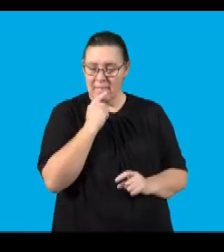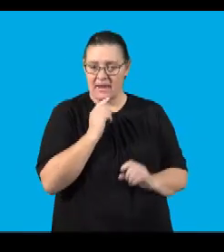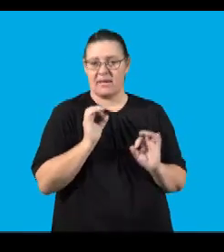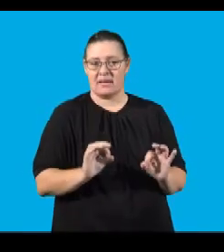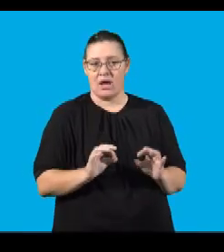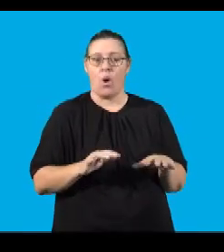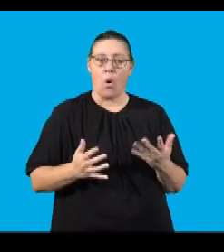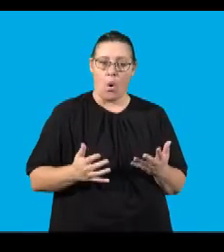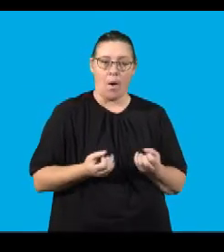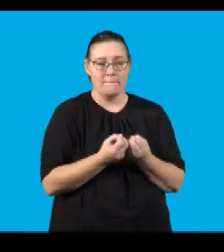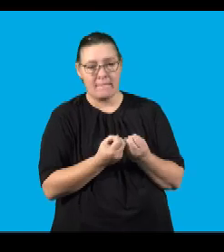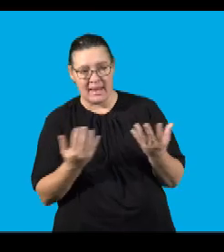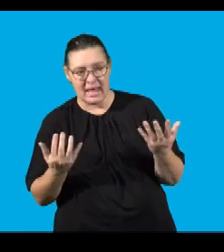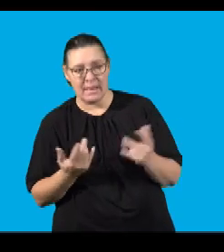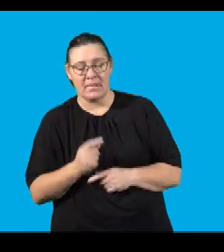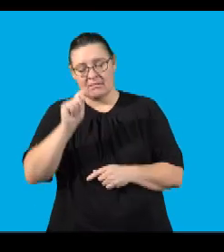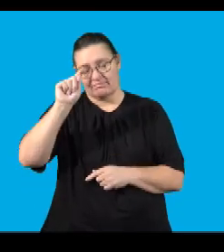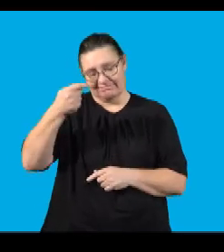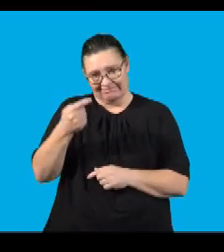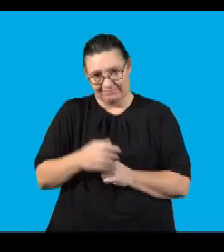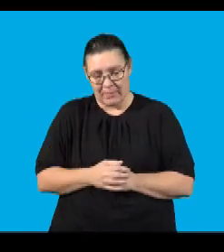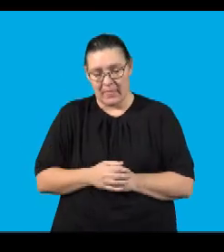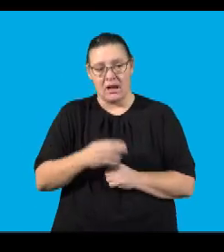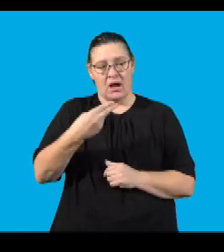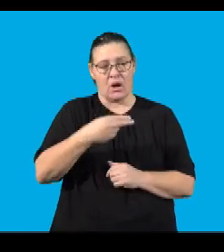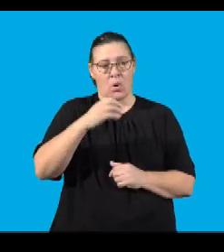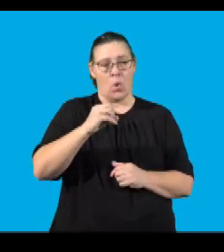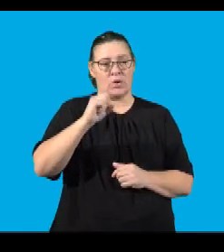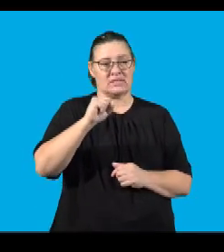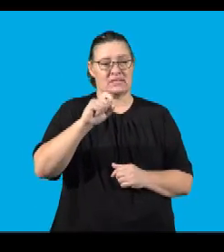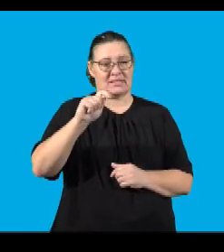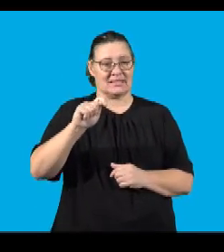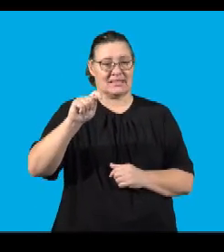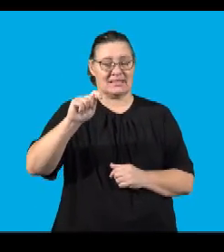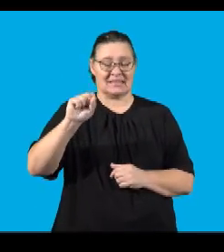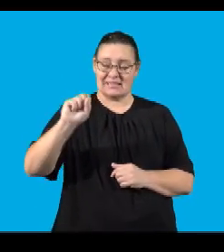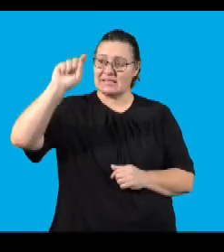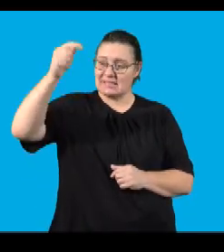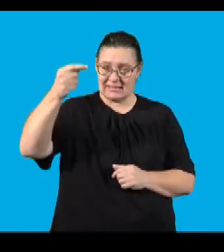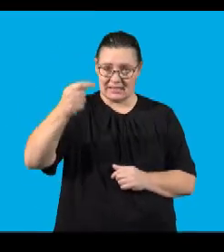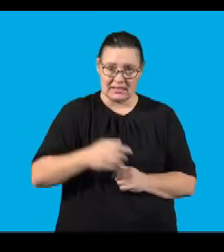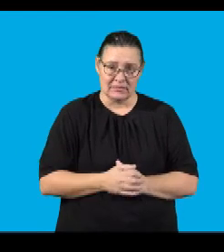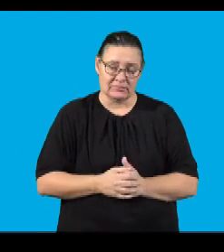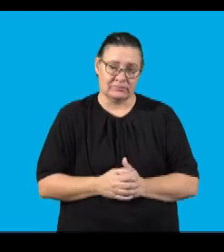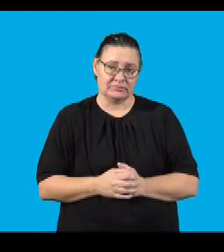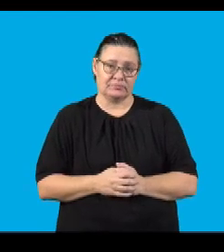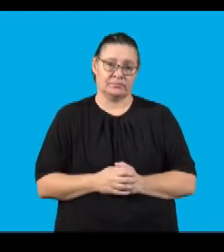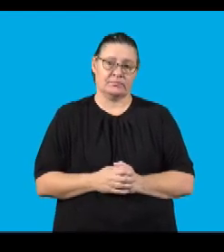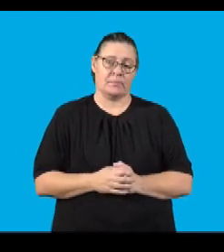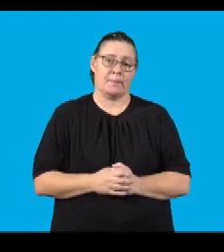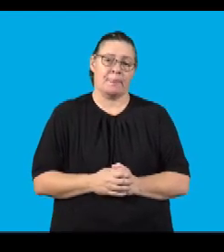conditioner, or plural hosts. This shows singular or plural possession, so that's why the apostrophe needs to be